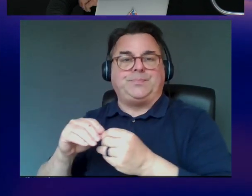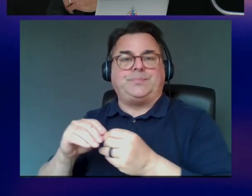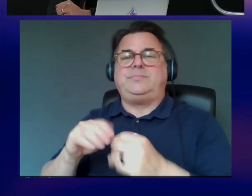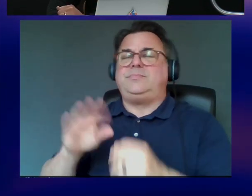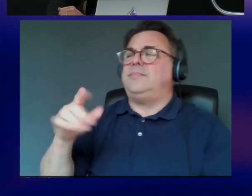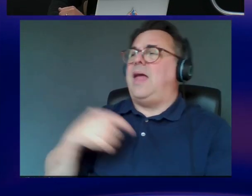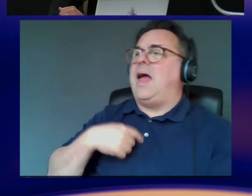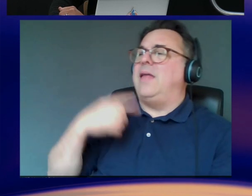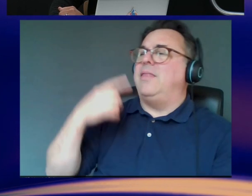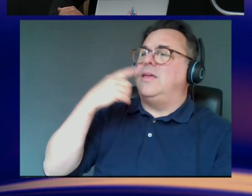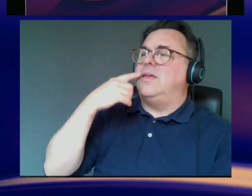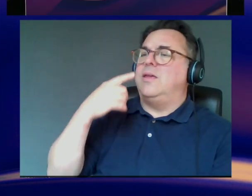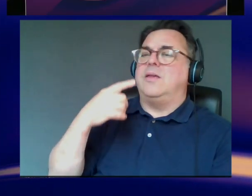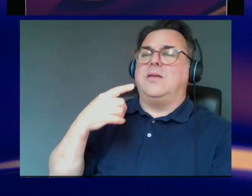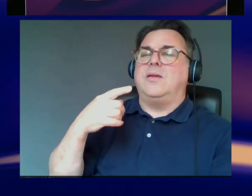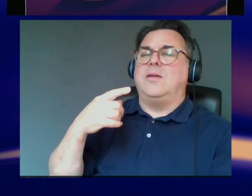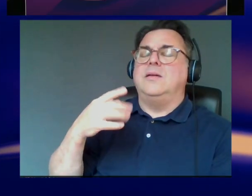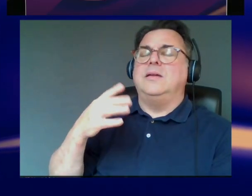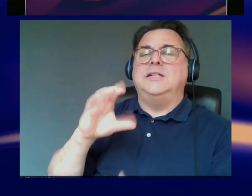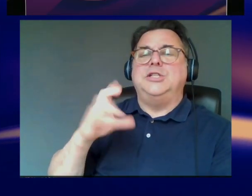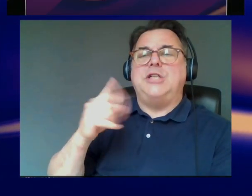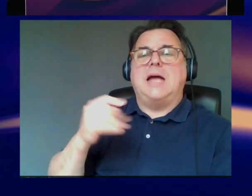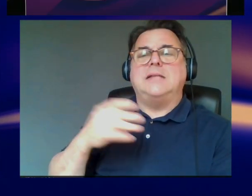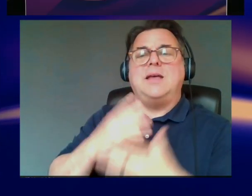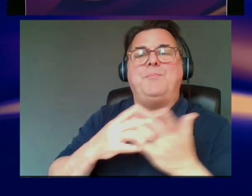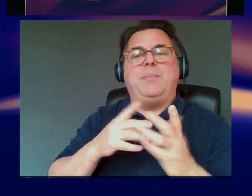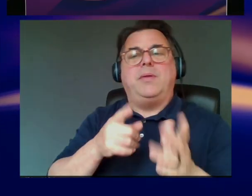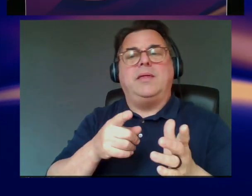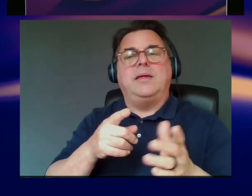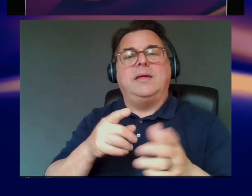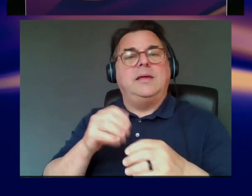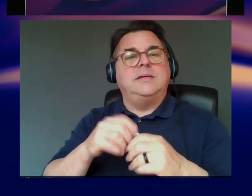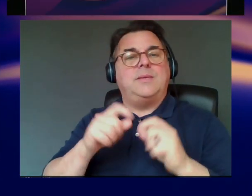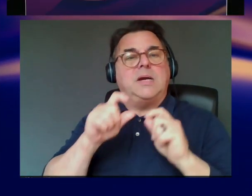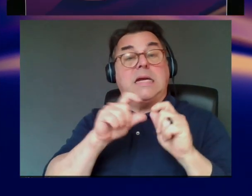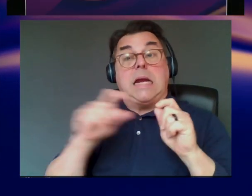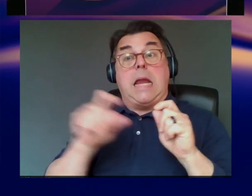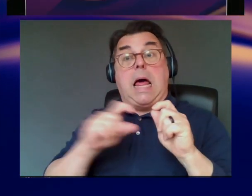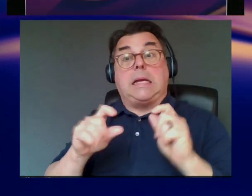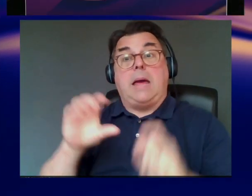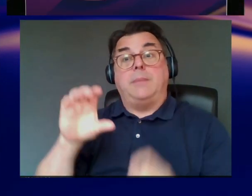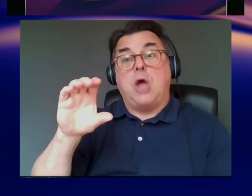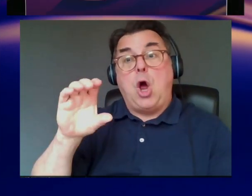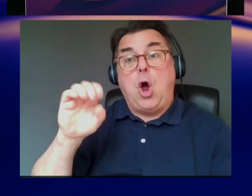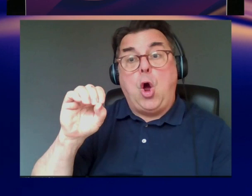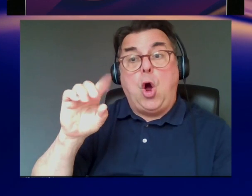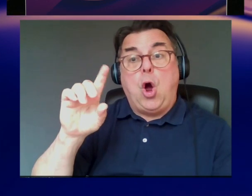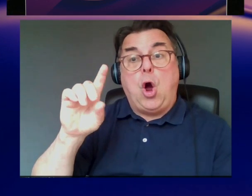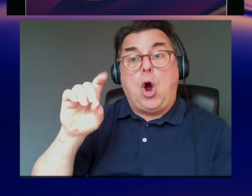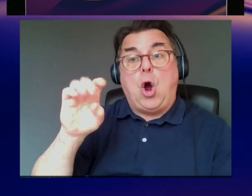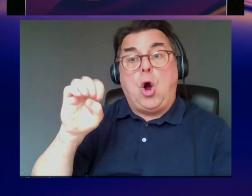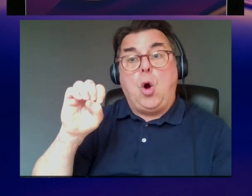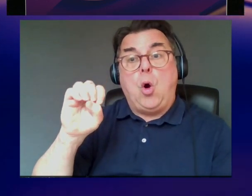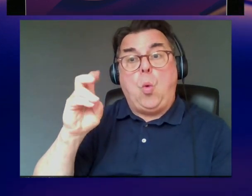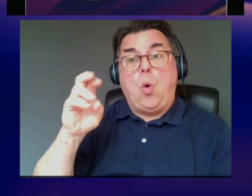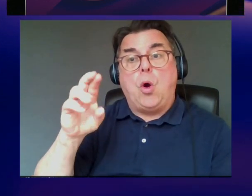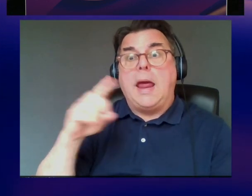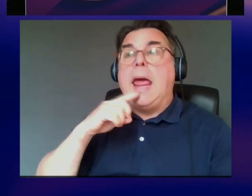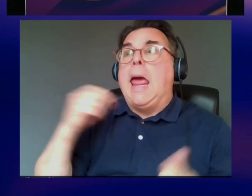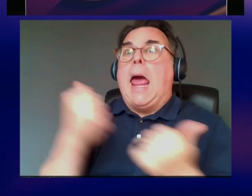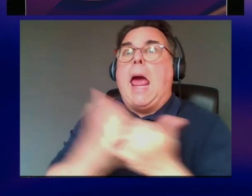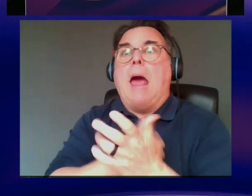if we click that, it'll actually take us over to the AWS Power Hour SysOps landing page, and this is where you can get all the information about each